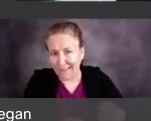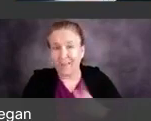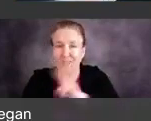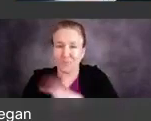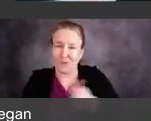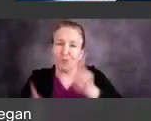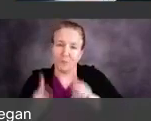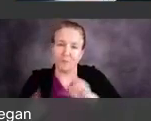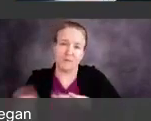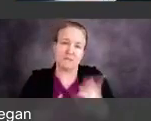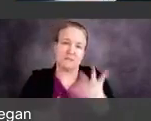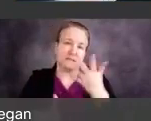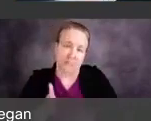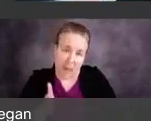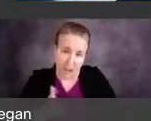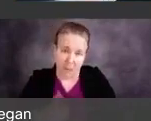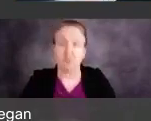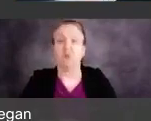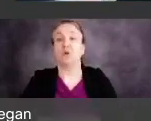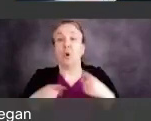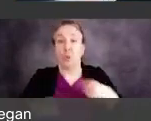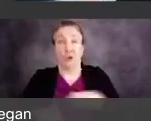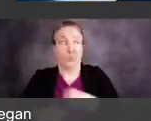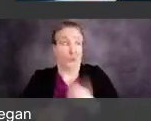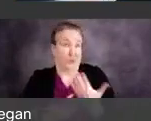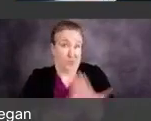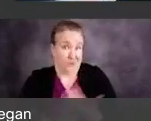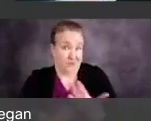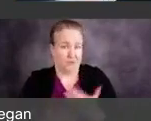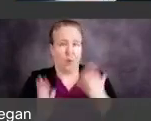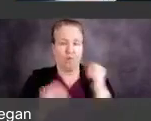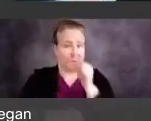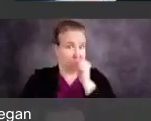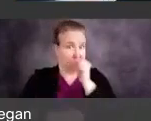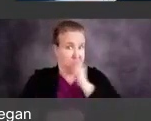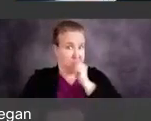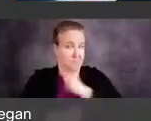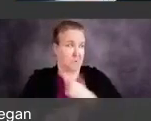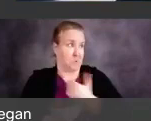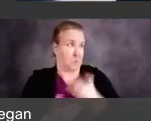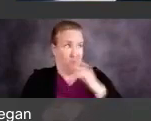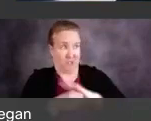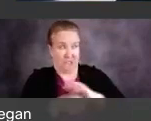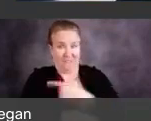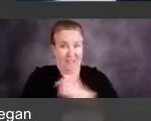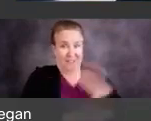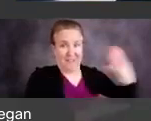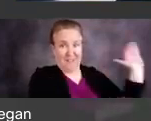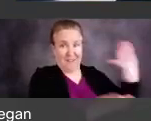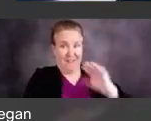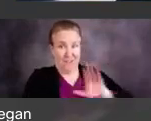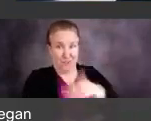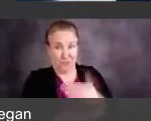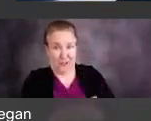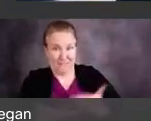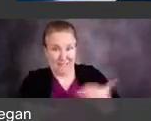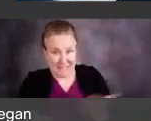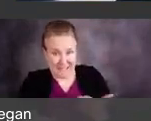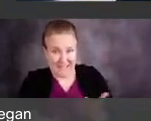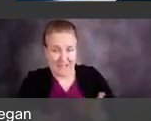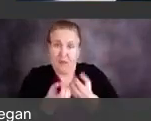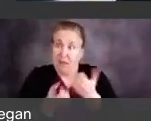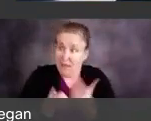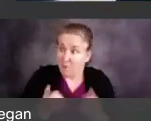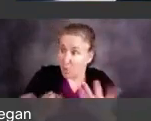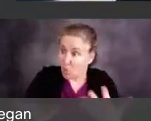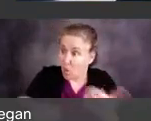lives. While we wait, hopefully patiently, for enough vaccine to arrive in our community to vaccinate everyone who would like